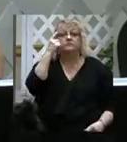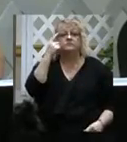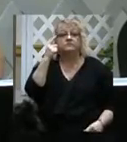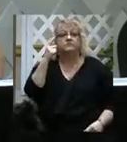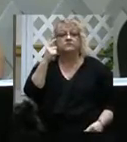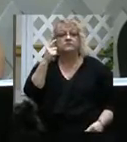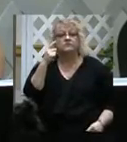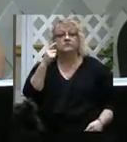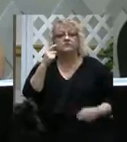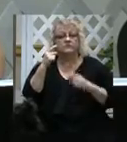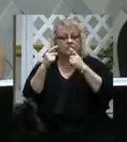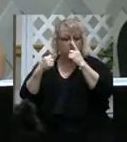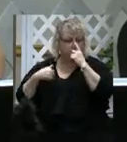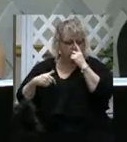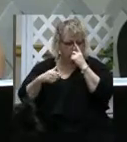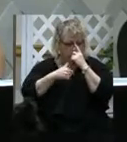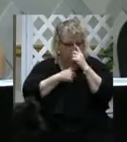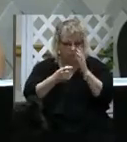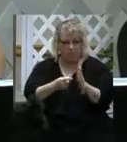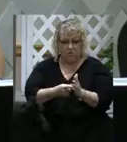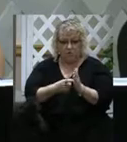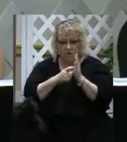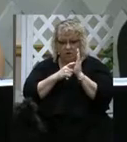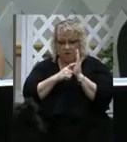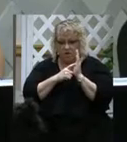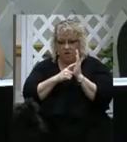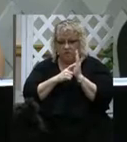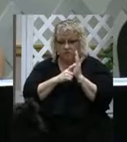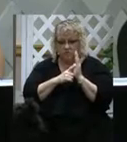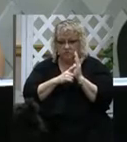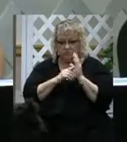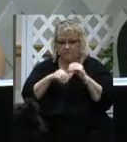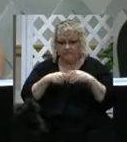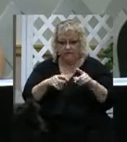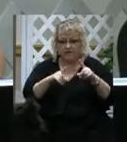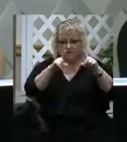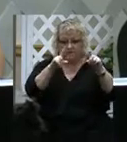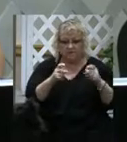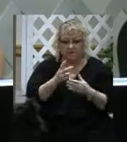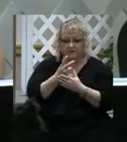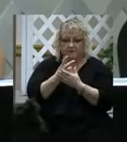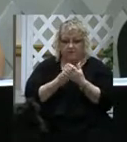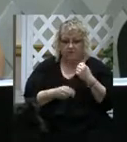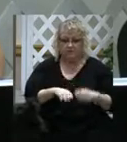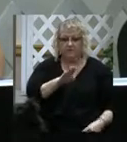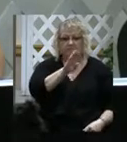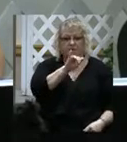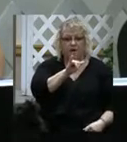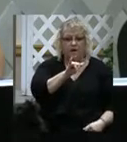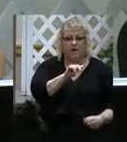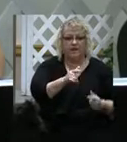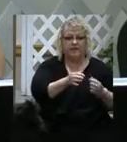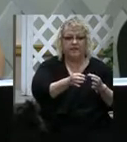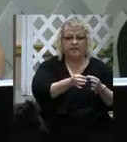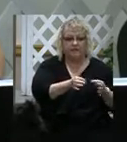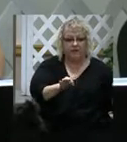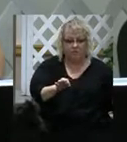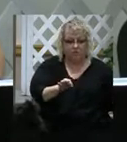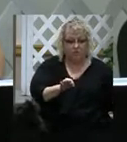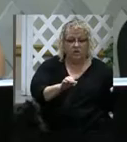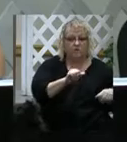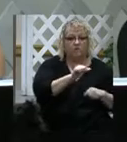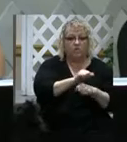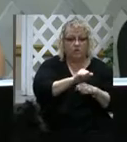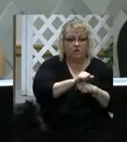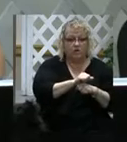see, because we were required to test both bilingual employees, interpreters, and